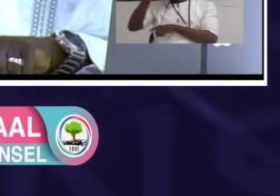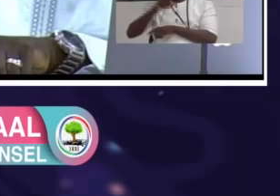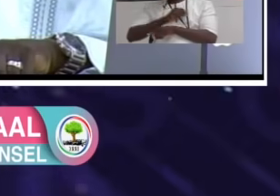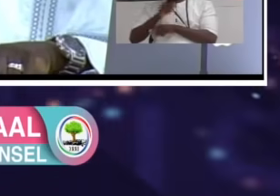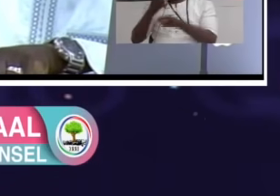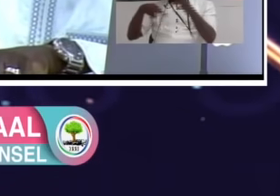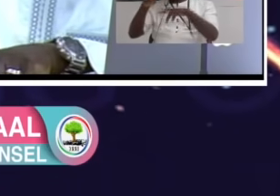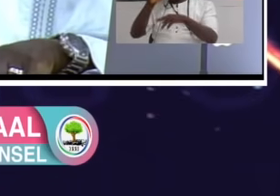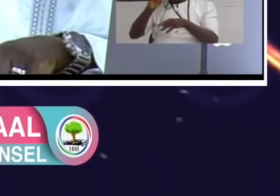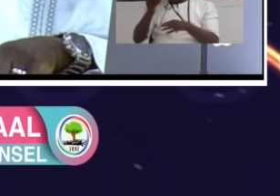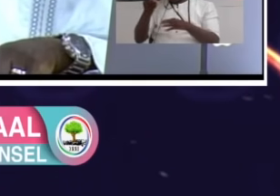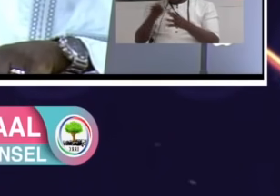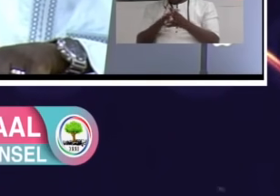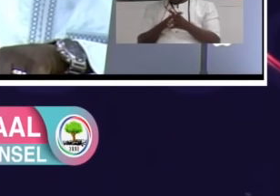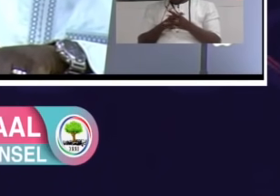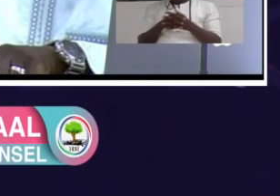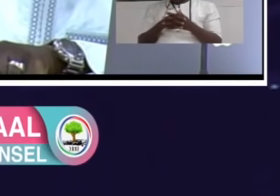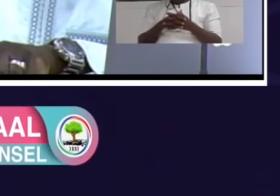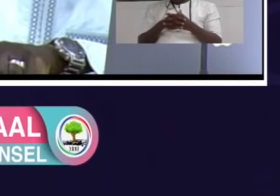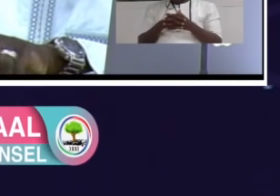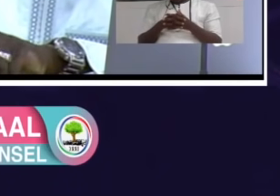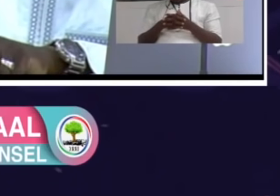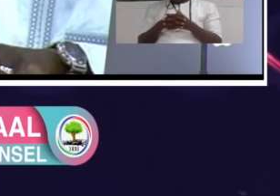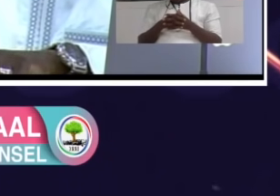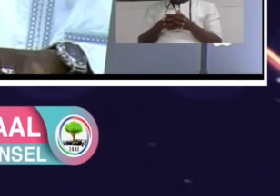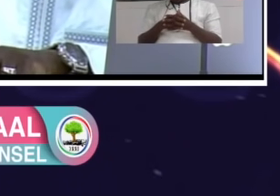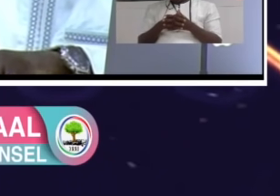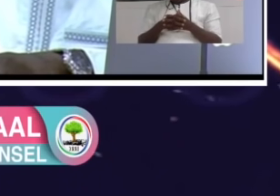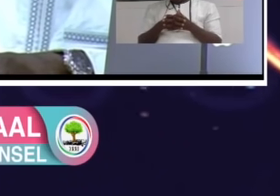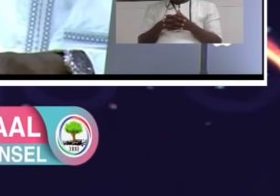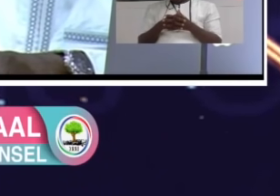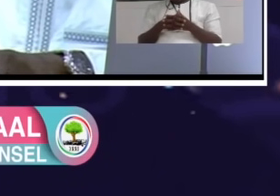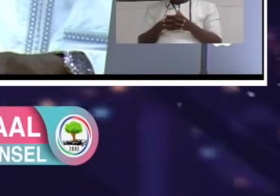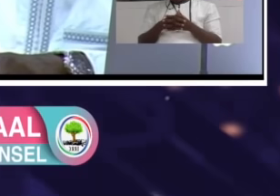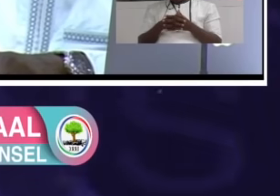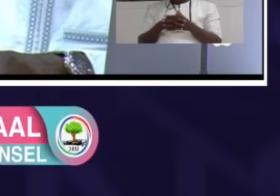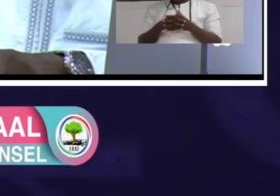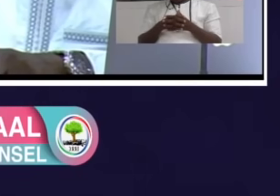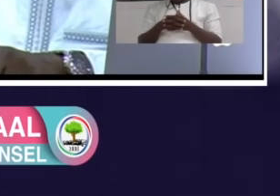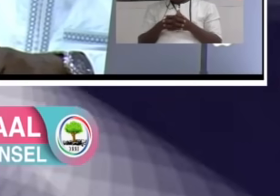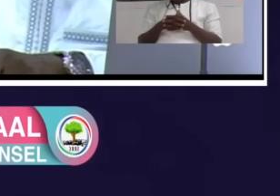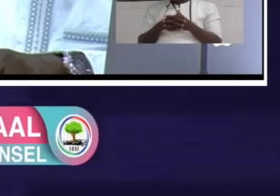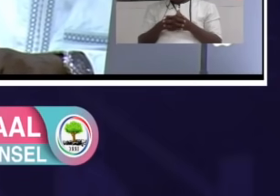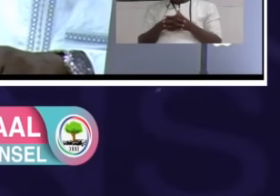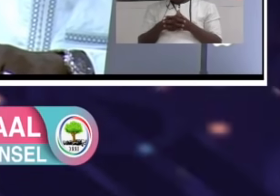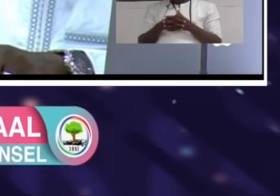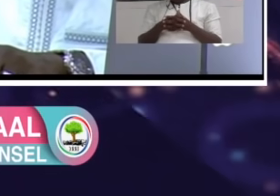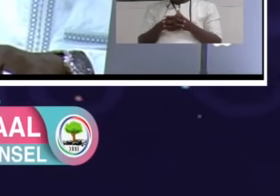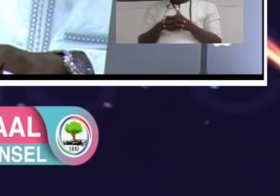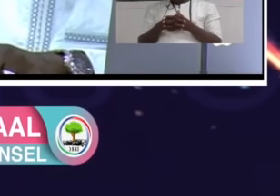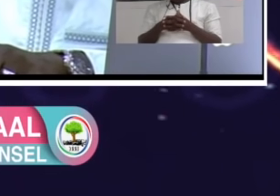ne ki fay fouf kat bi mom mo de fetia li fouf kat bi di fouf ndax yeg nga